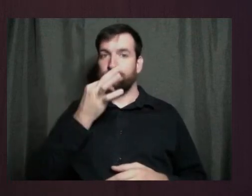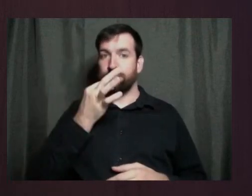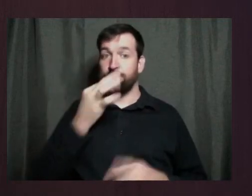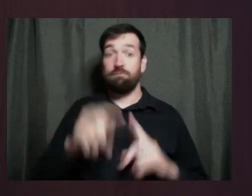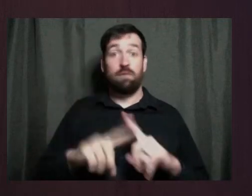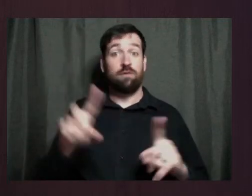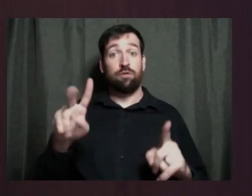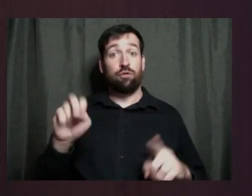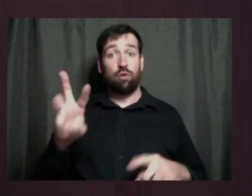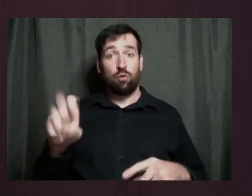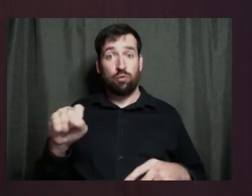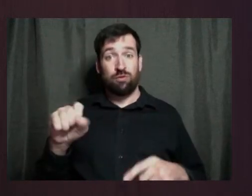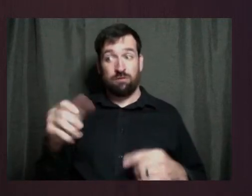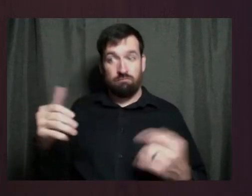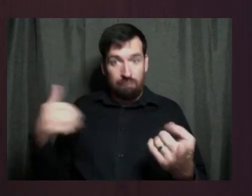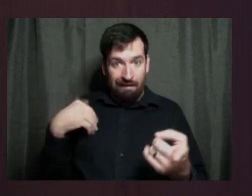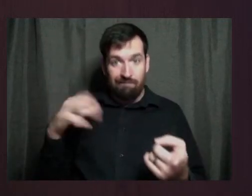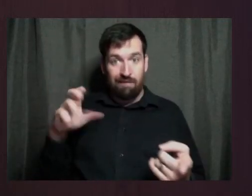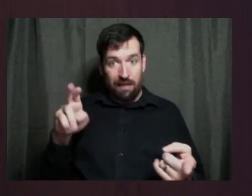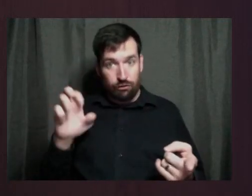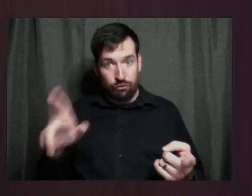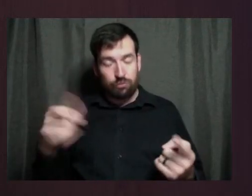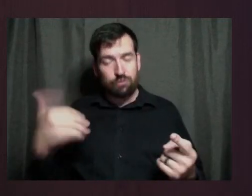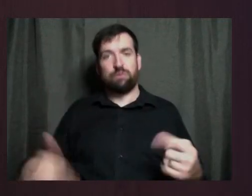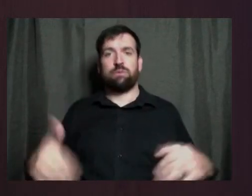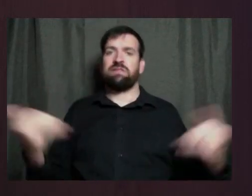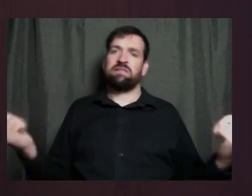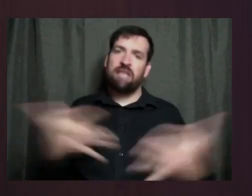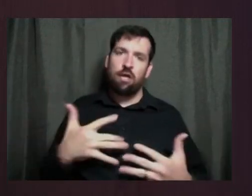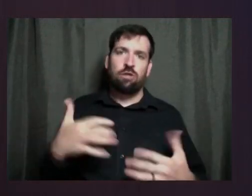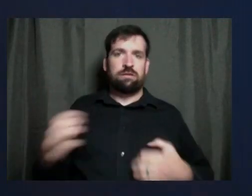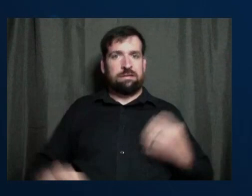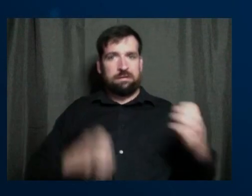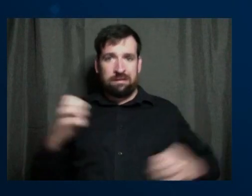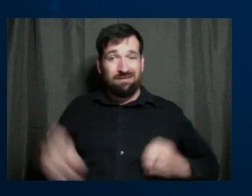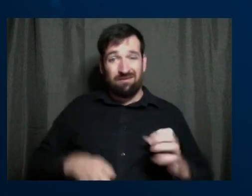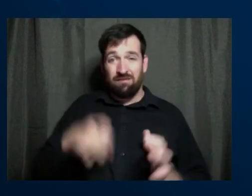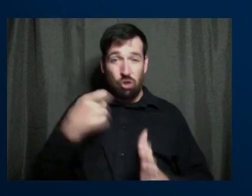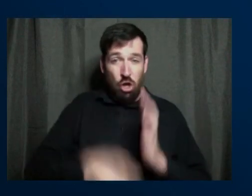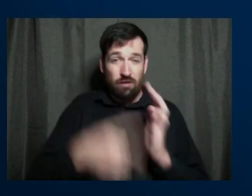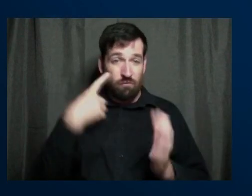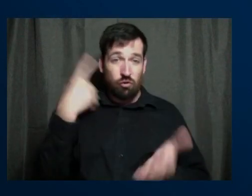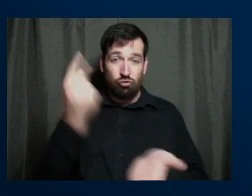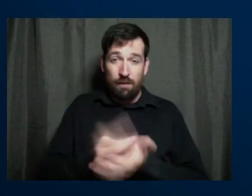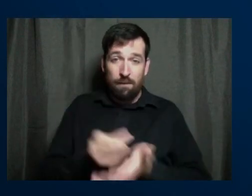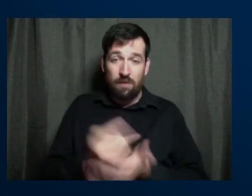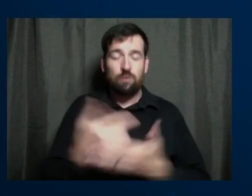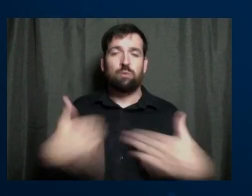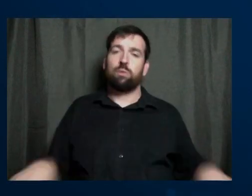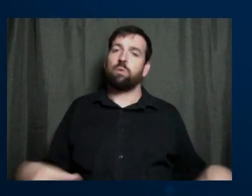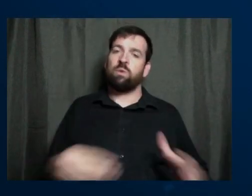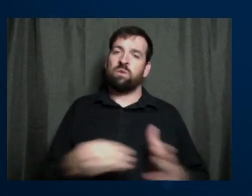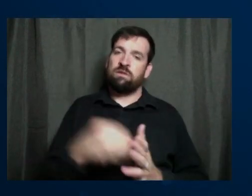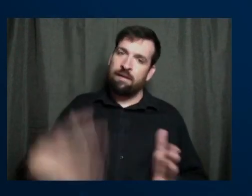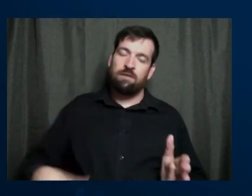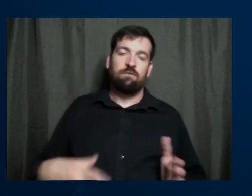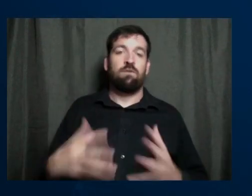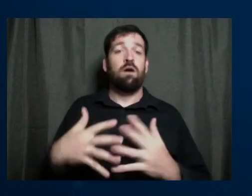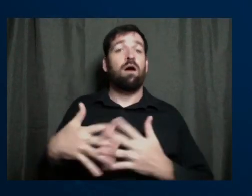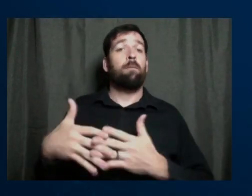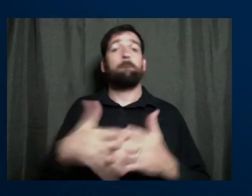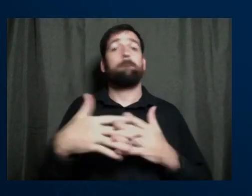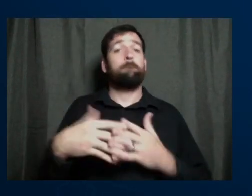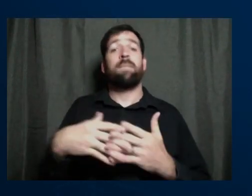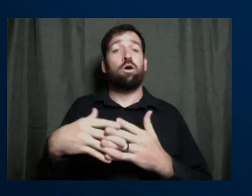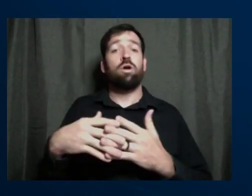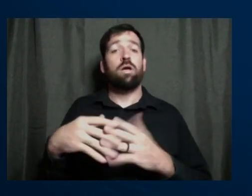cancer, it is scary, it is emotional, and the cost of those treatments is pricey. A study published by American Health and Drug Benefits finds the